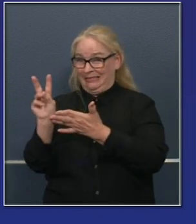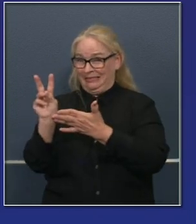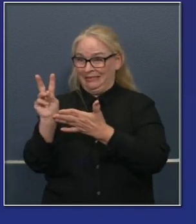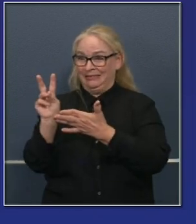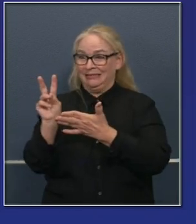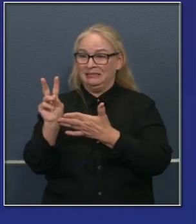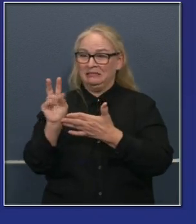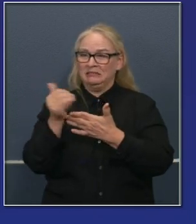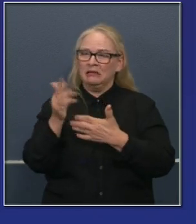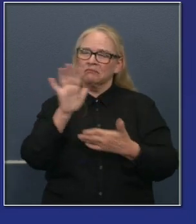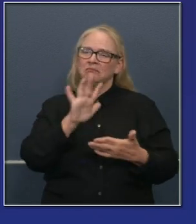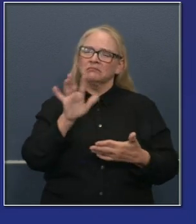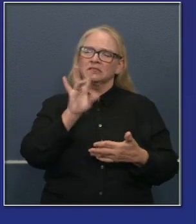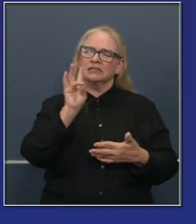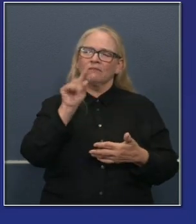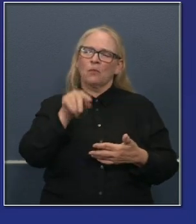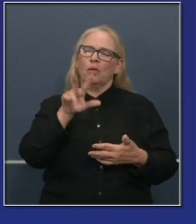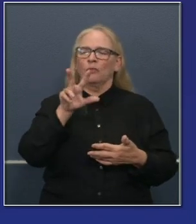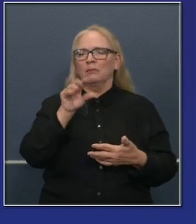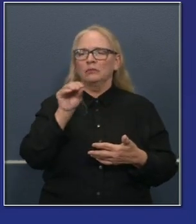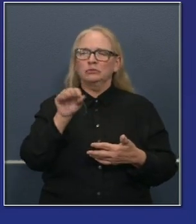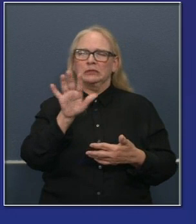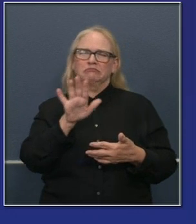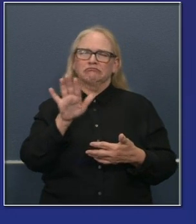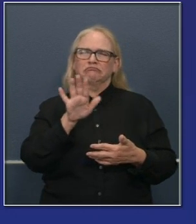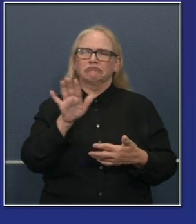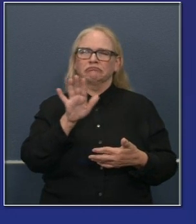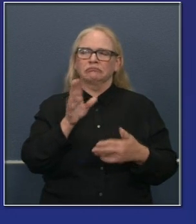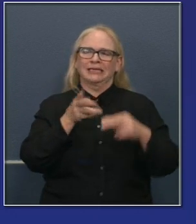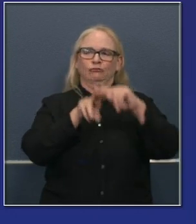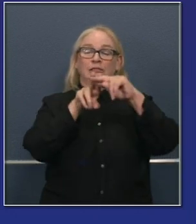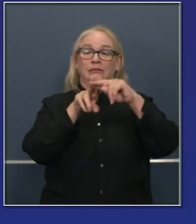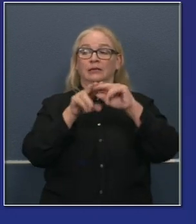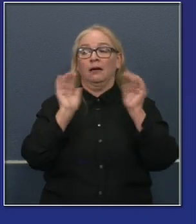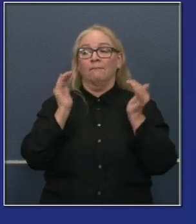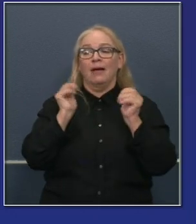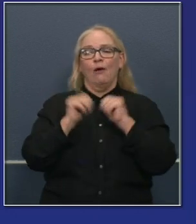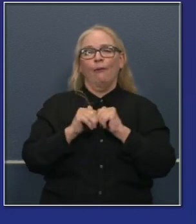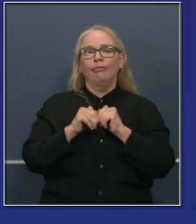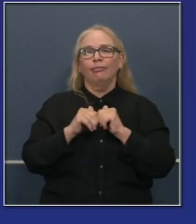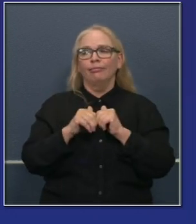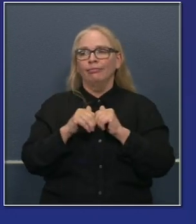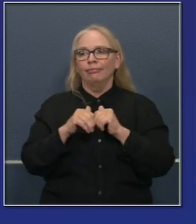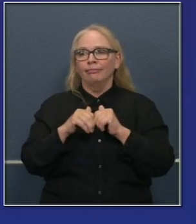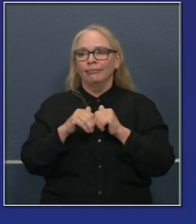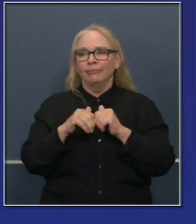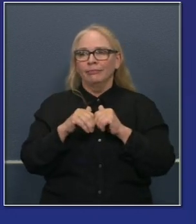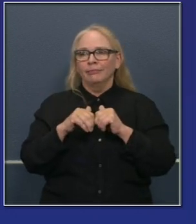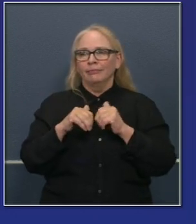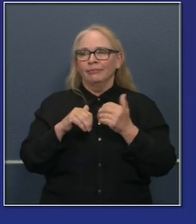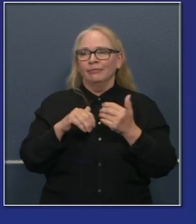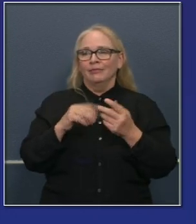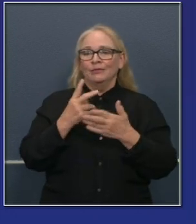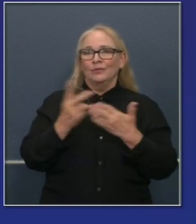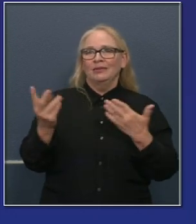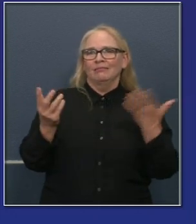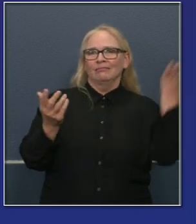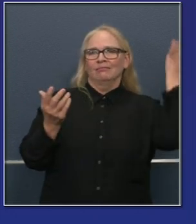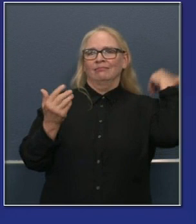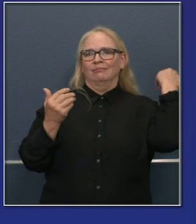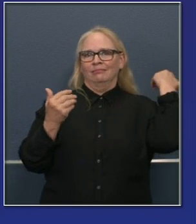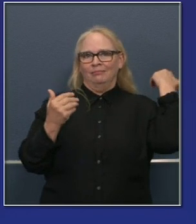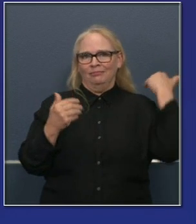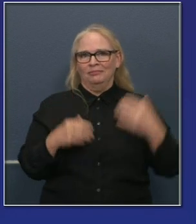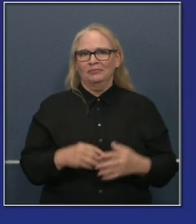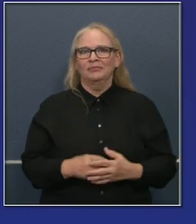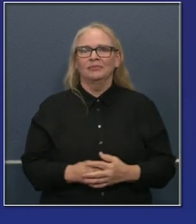a 7.3% increase over the 14-day period, as you can see from this slide.